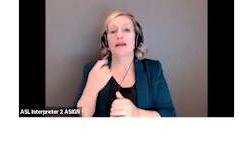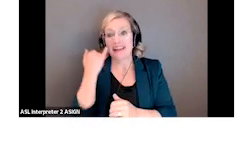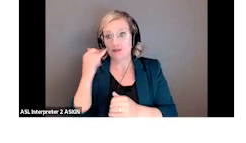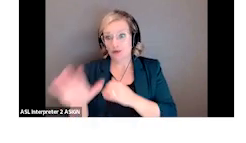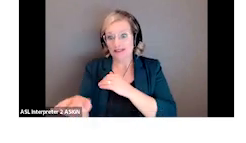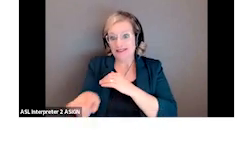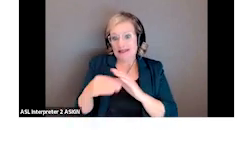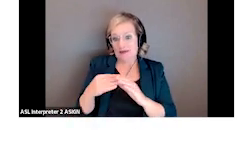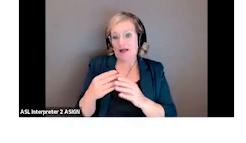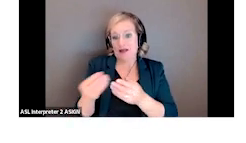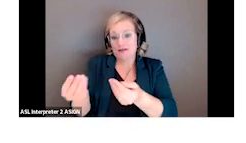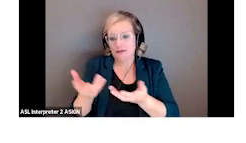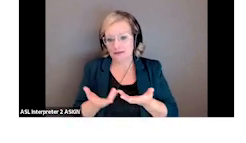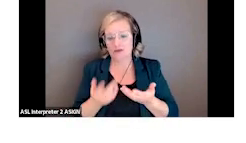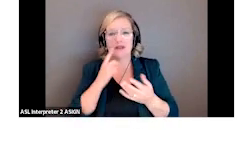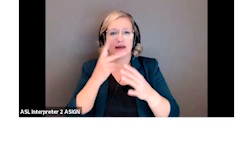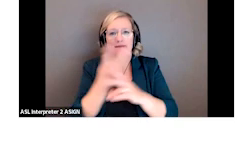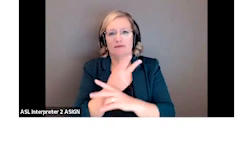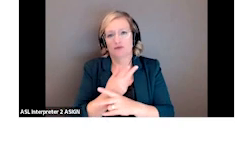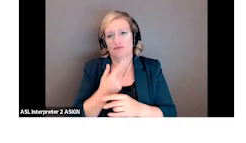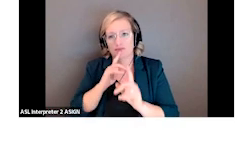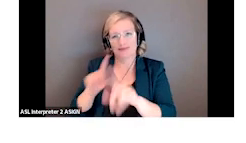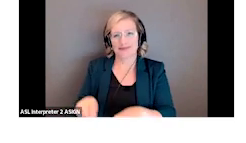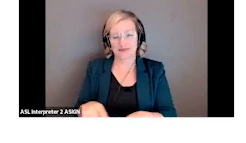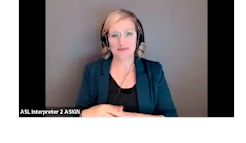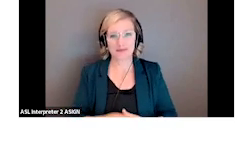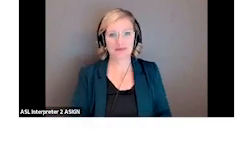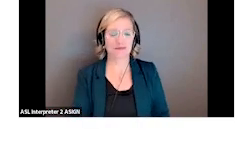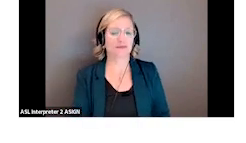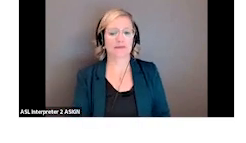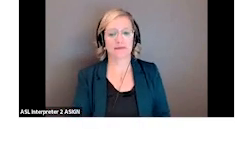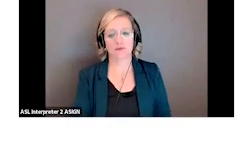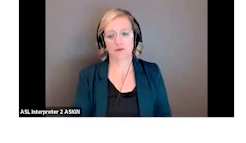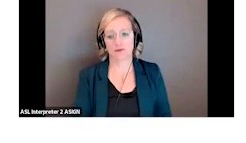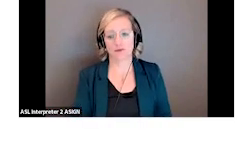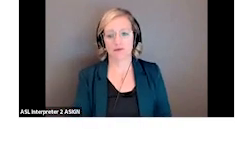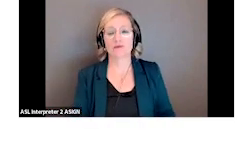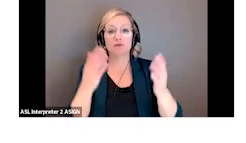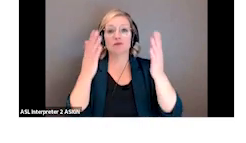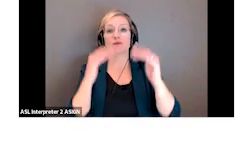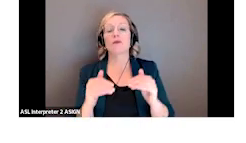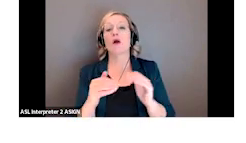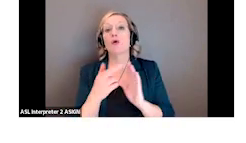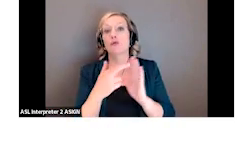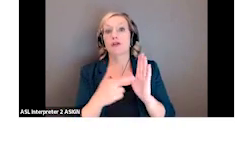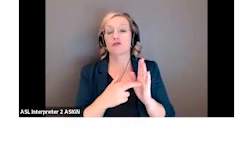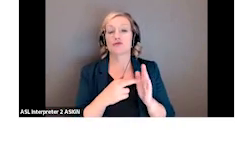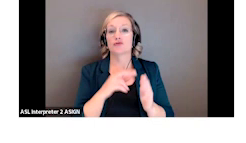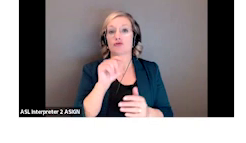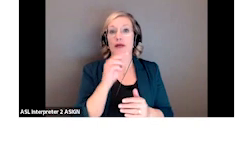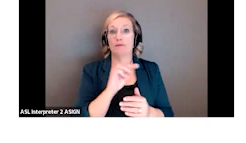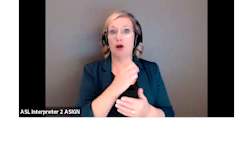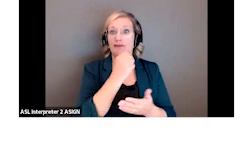what we may be able to do. Okay. Now, registering a trademark in the U.S. is much faster,